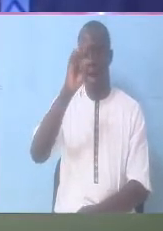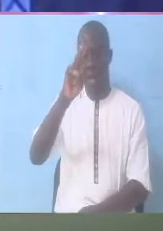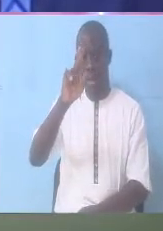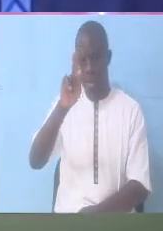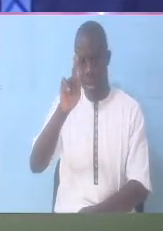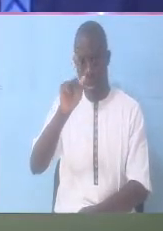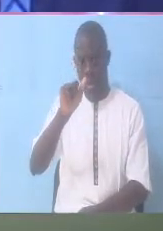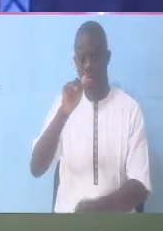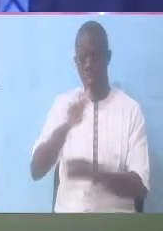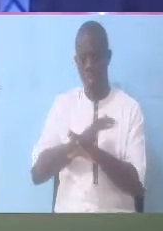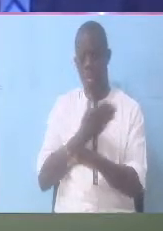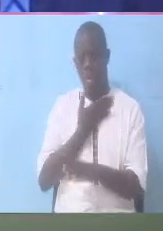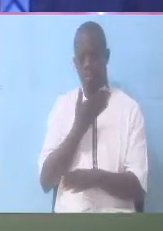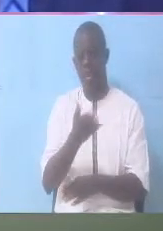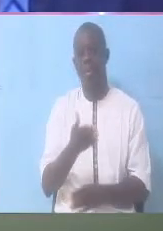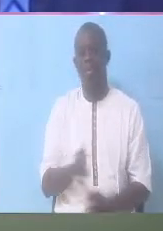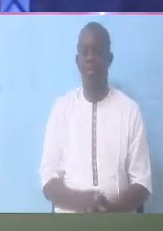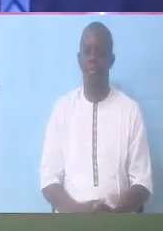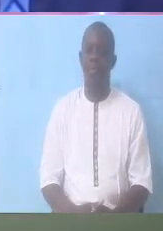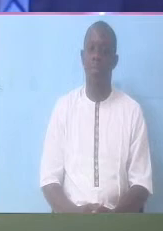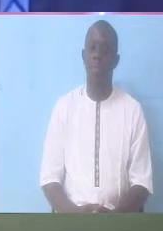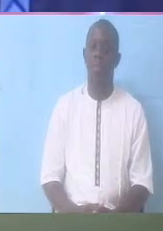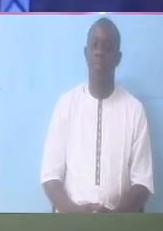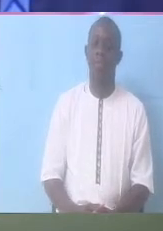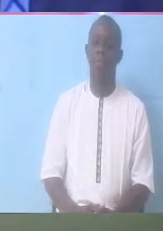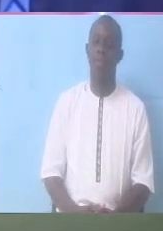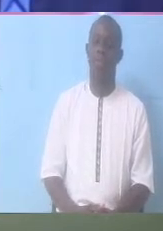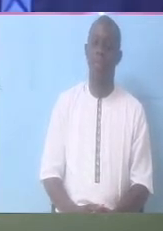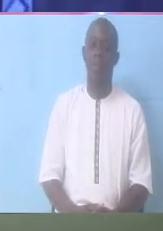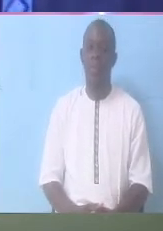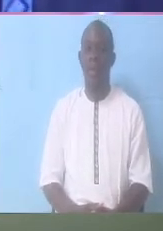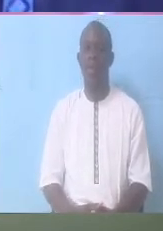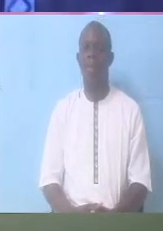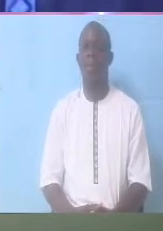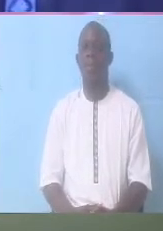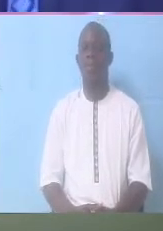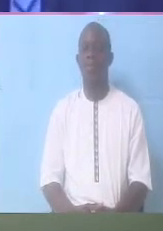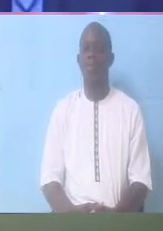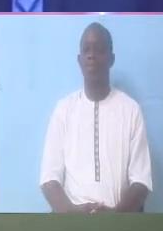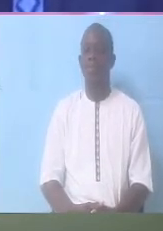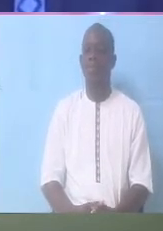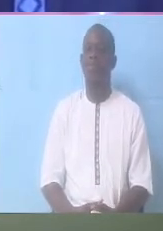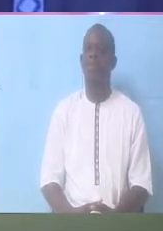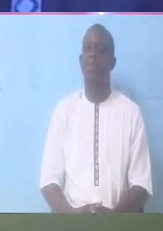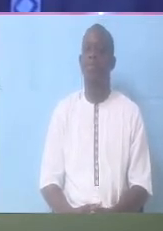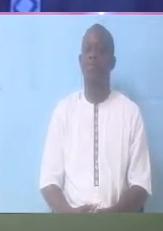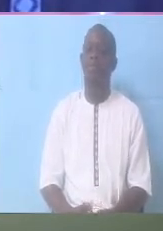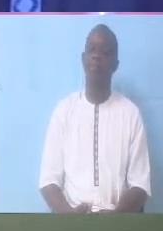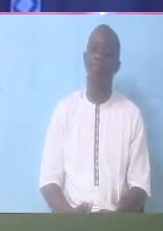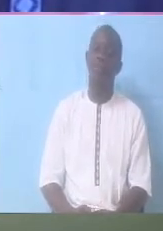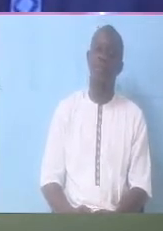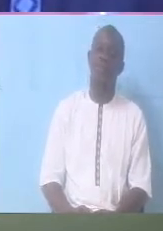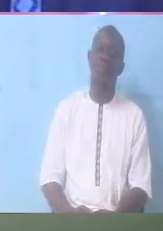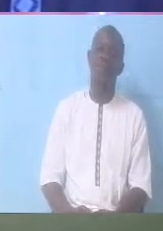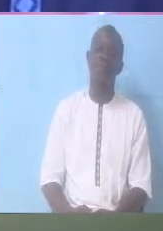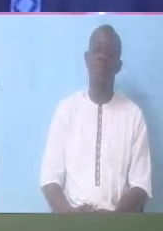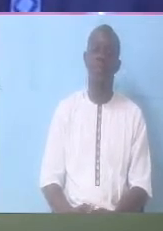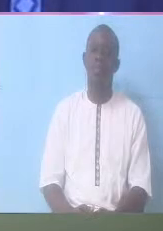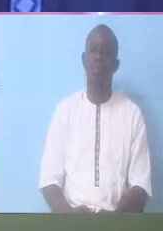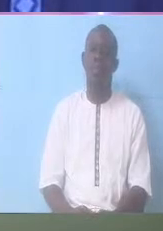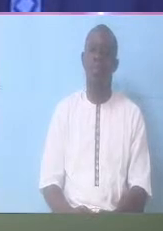Lieutenant Bulli Sane, Lieutenant Olema. Bulli Tamba. Bulli Tamba. Yo wembo atengani yo beole.